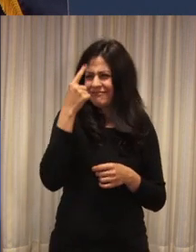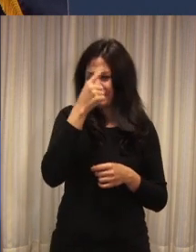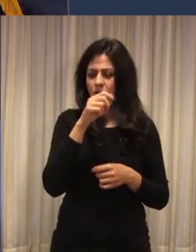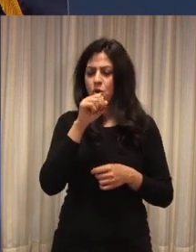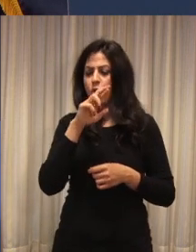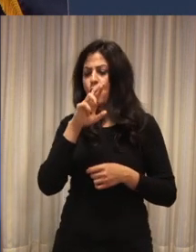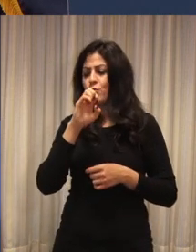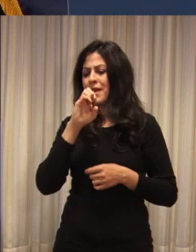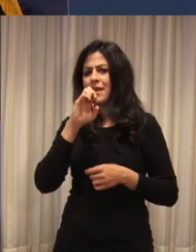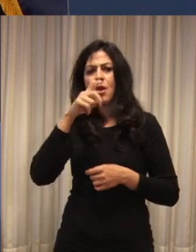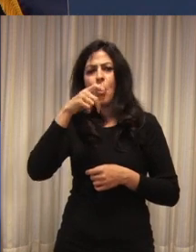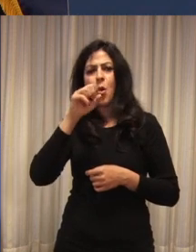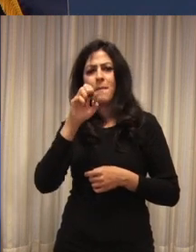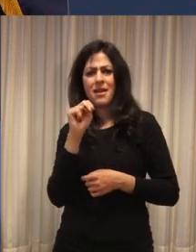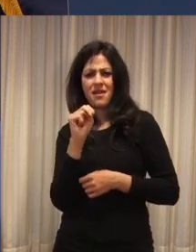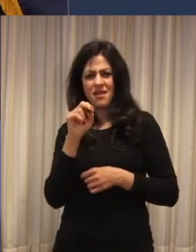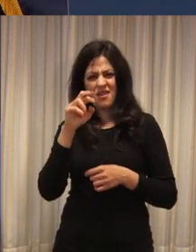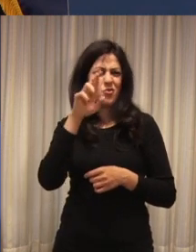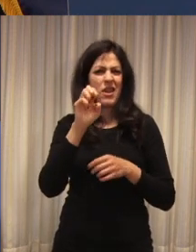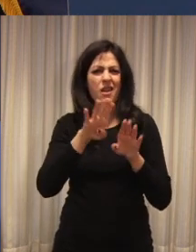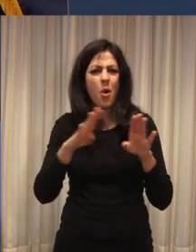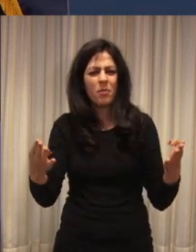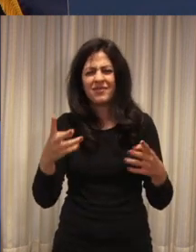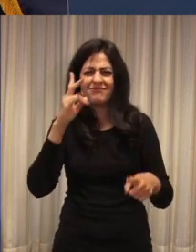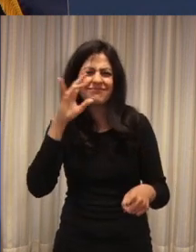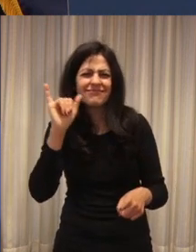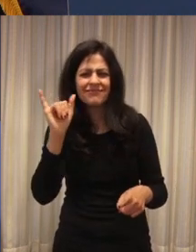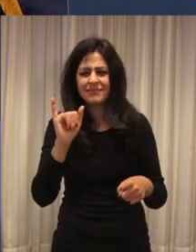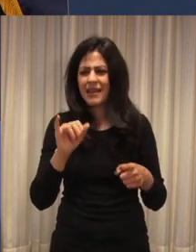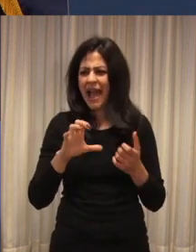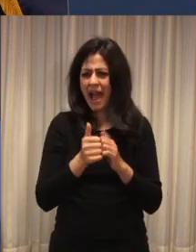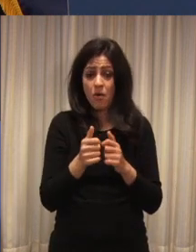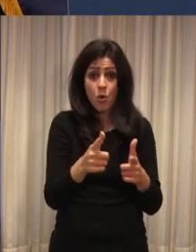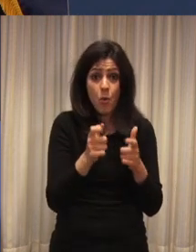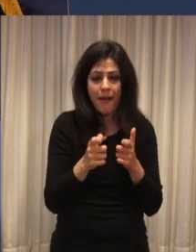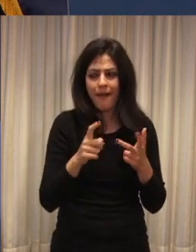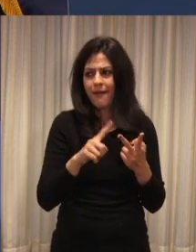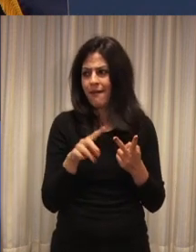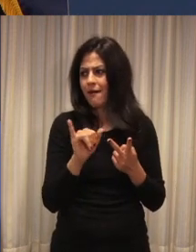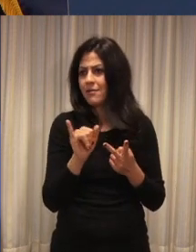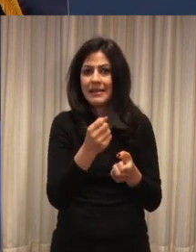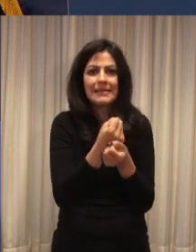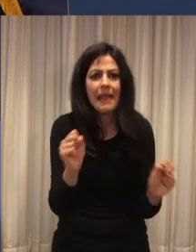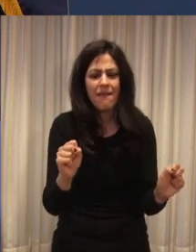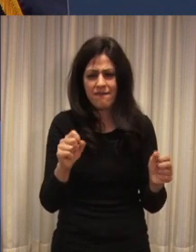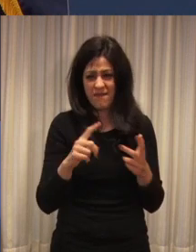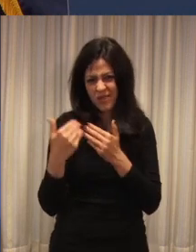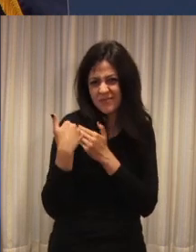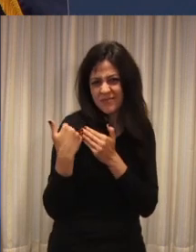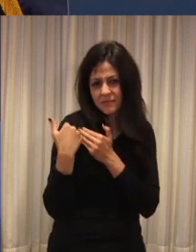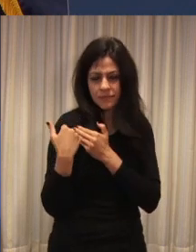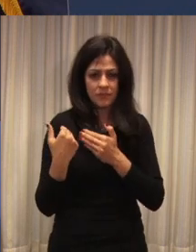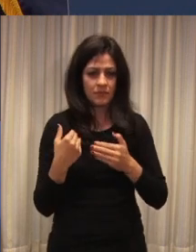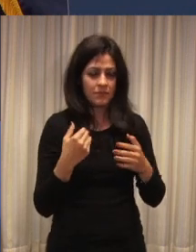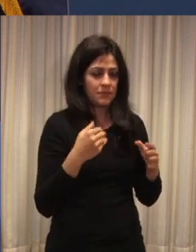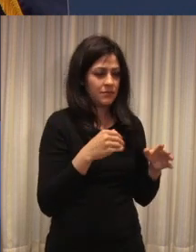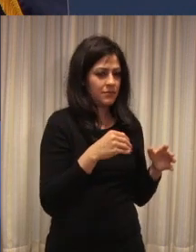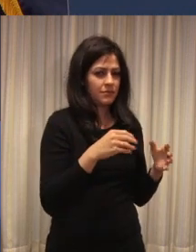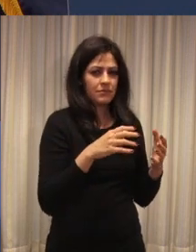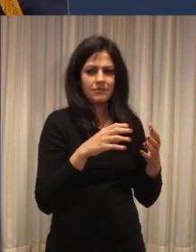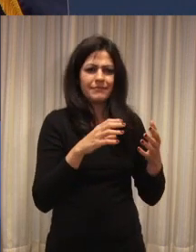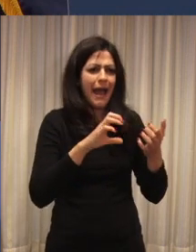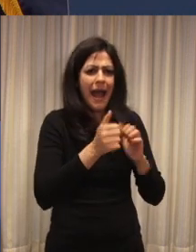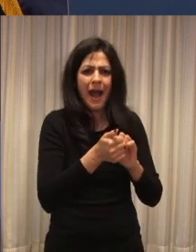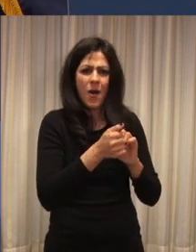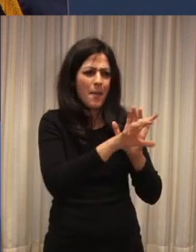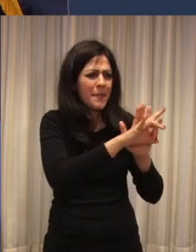look like? How are we going to do that quickly but safely and in a responsible way? How are we going to open all the different types of